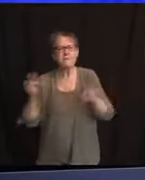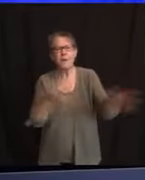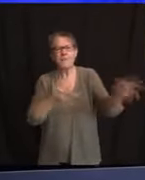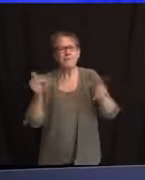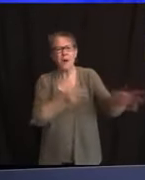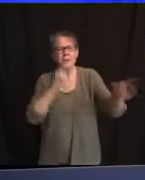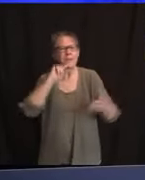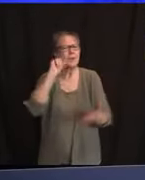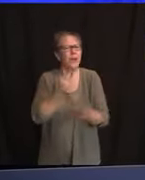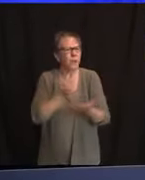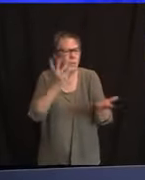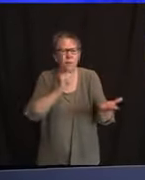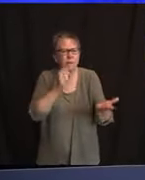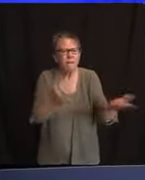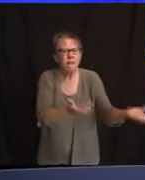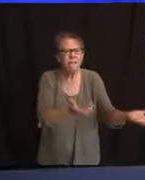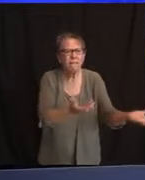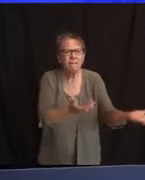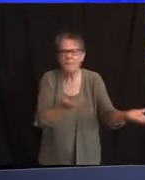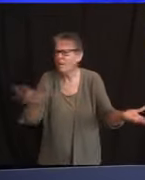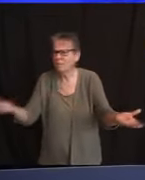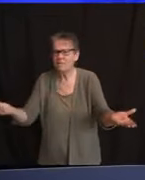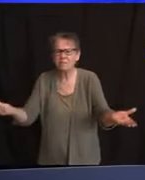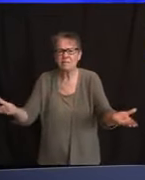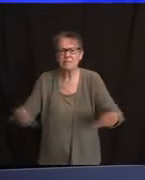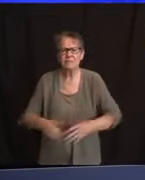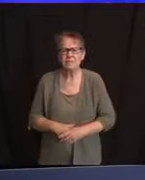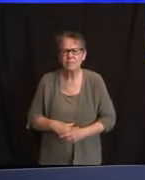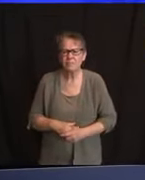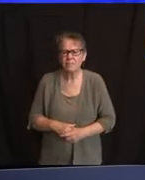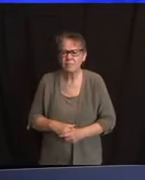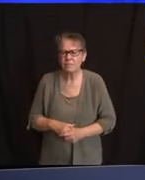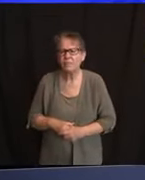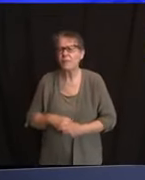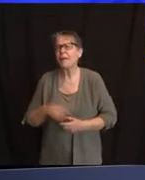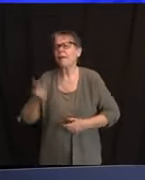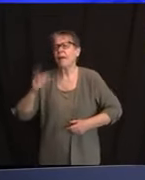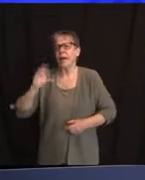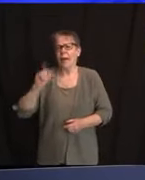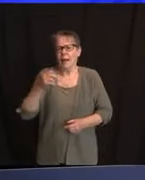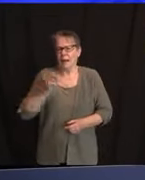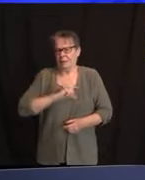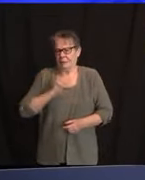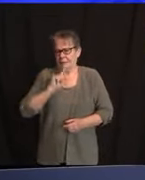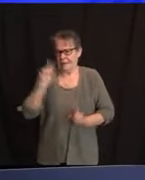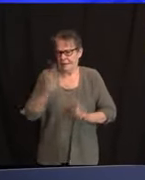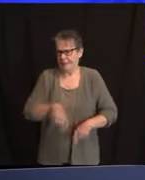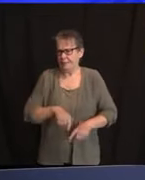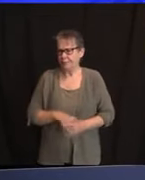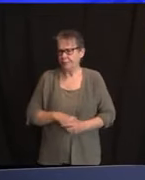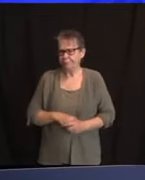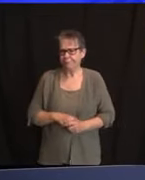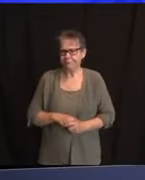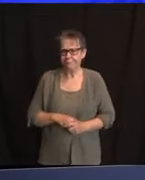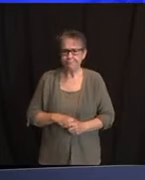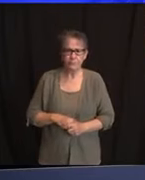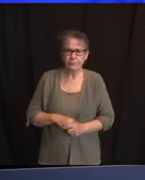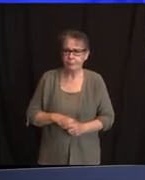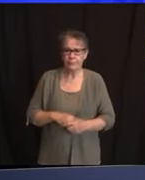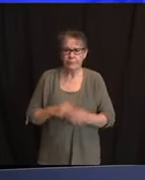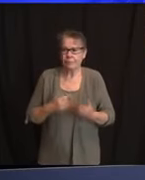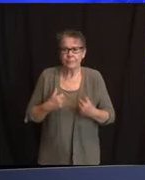different proposals being put out there. So first off, we would never and we could not prevent vehicles driving by.